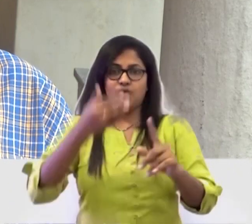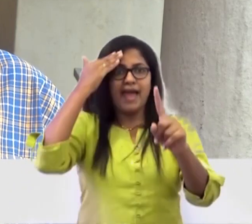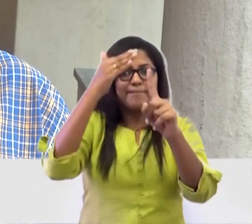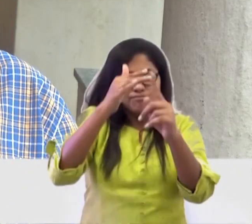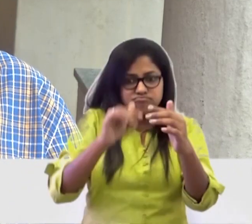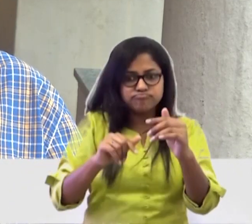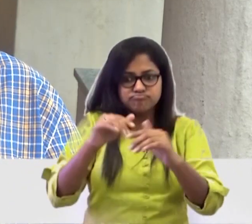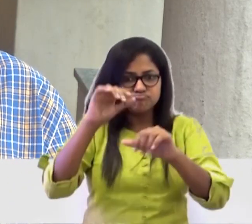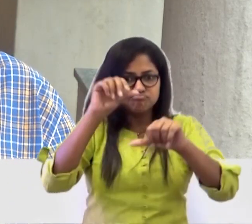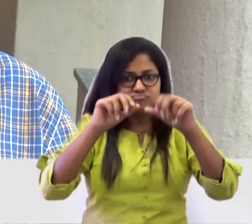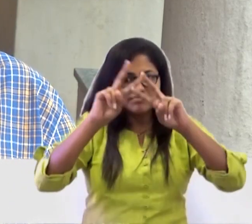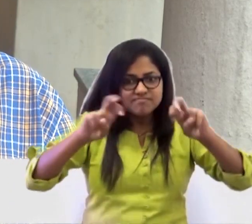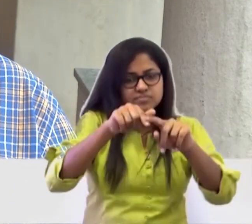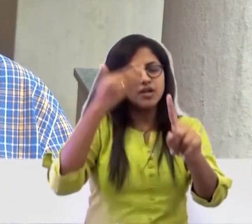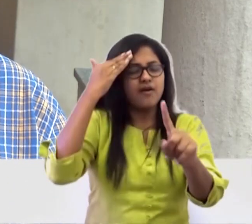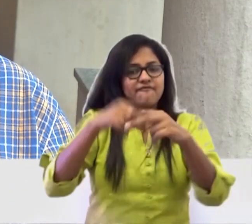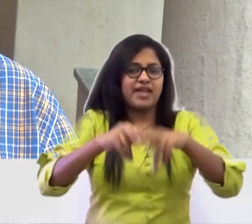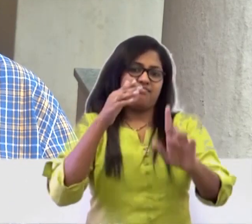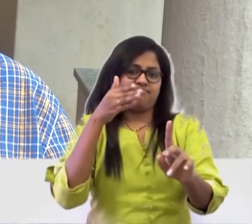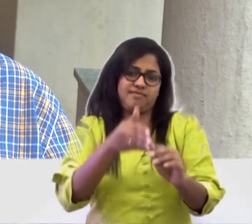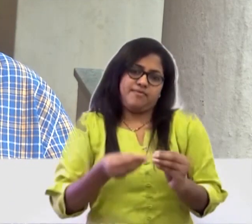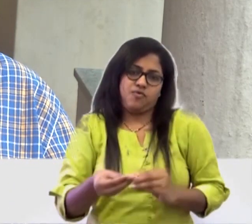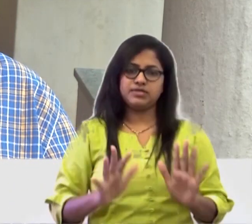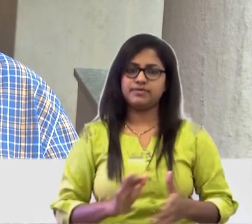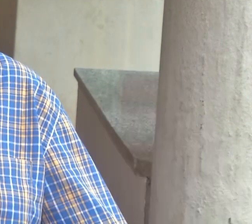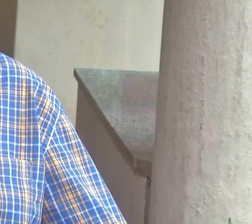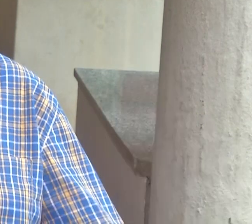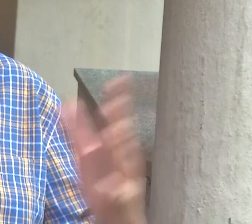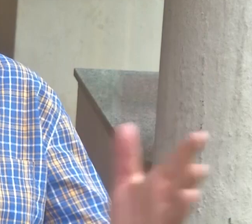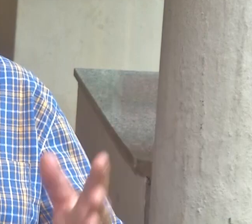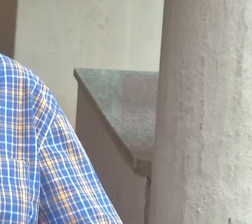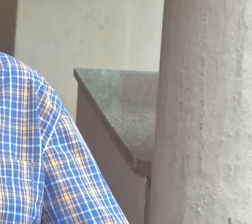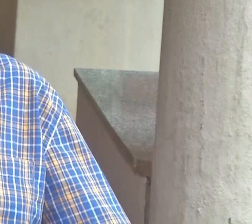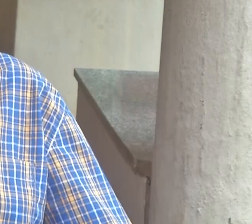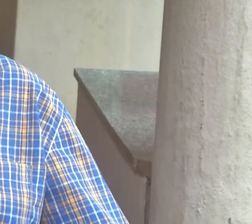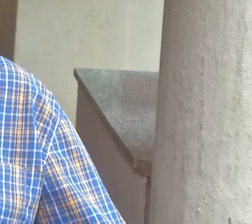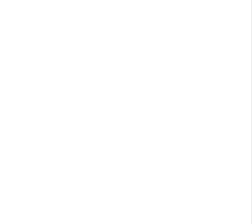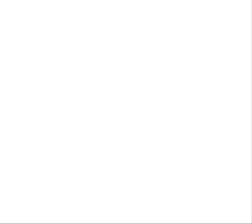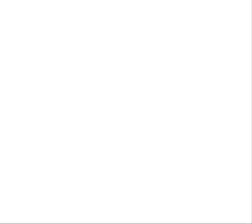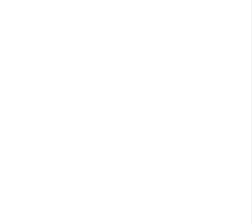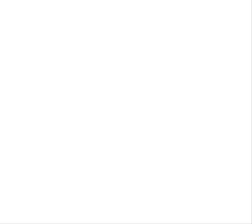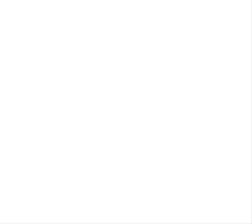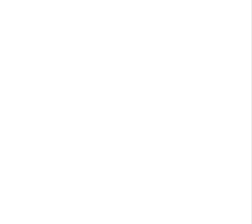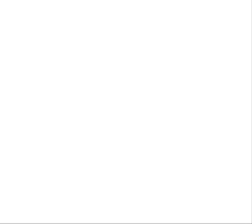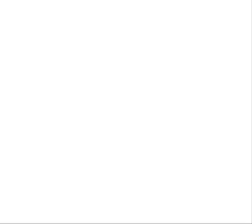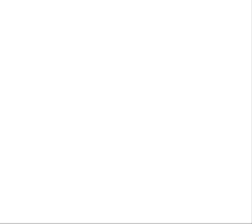now that we've done that, we are much, much closer to our final destination.